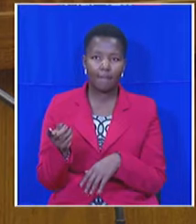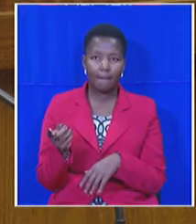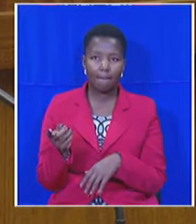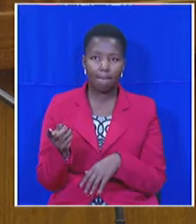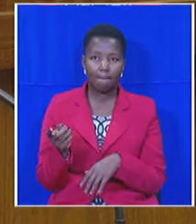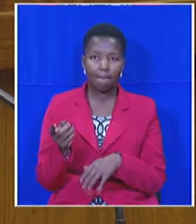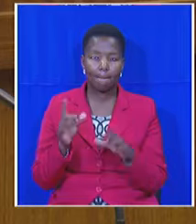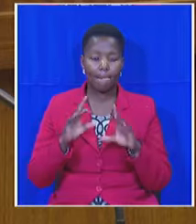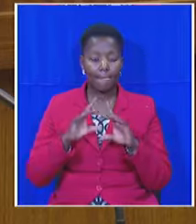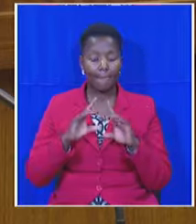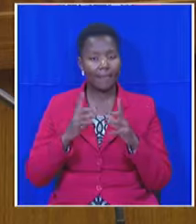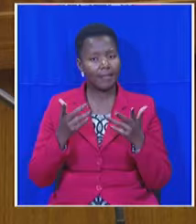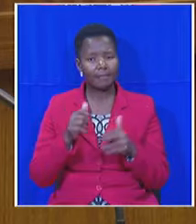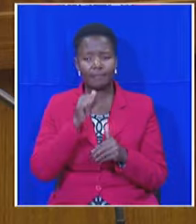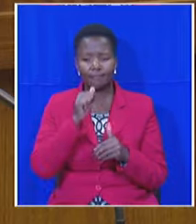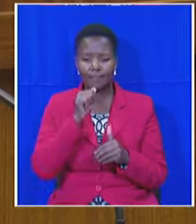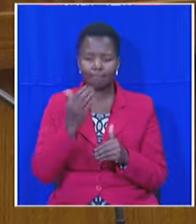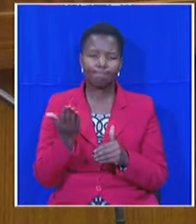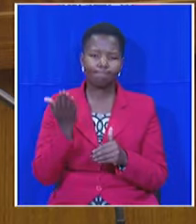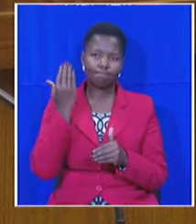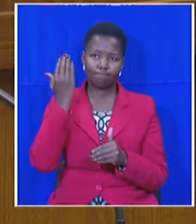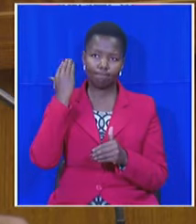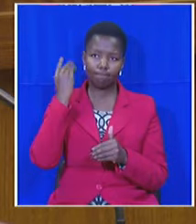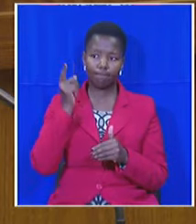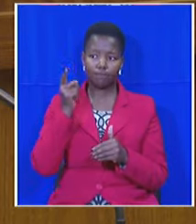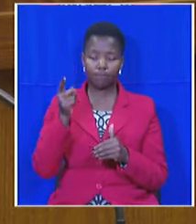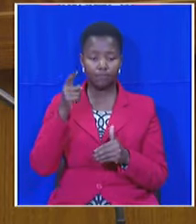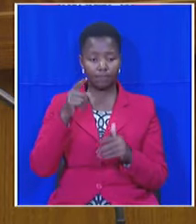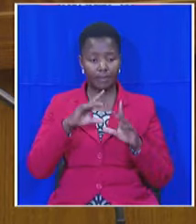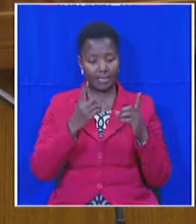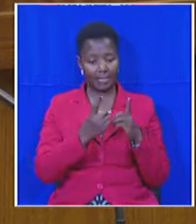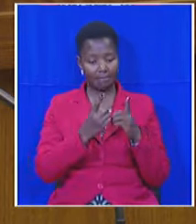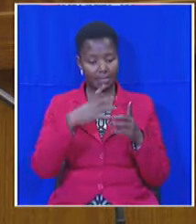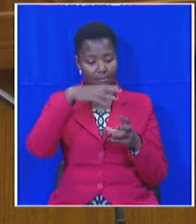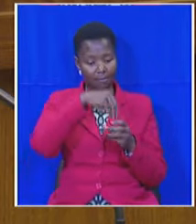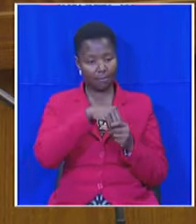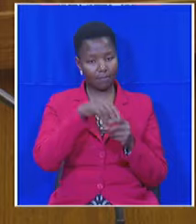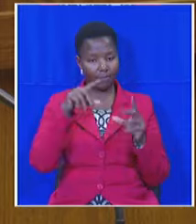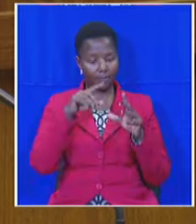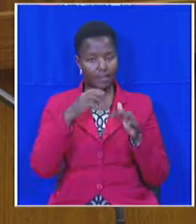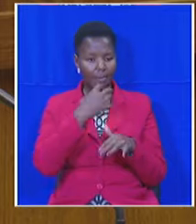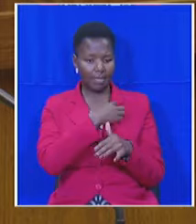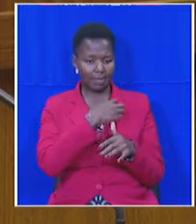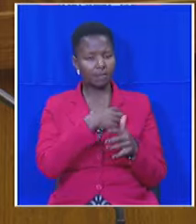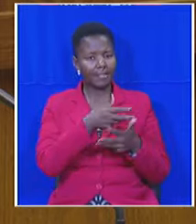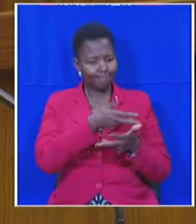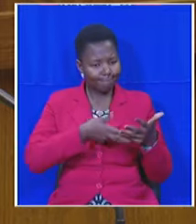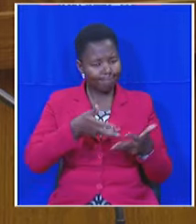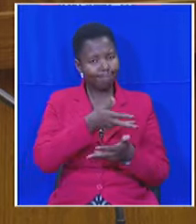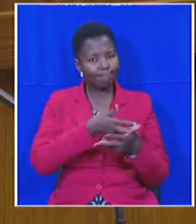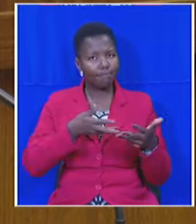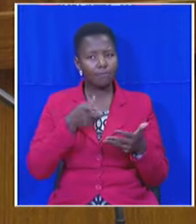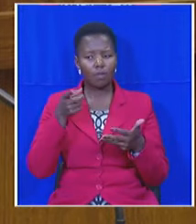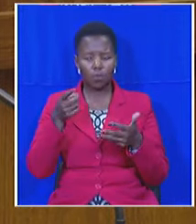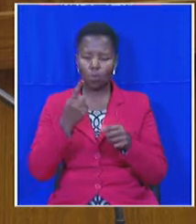This is irrespective of the fact that when you are in the department, the minister talks to these issues. You applaud